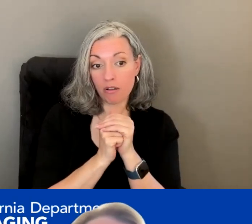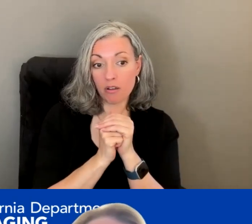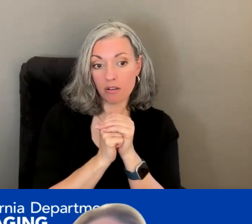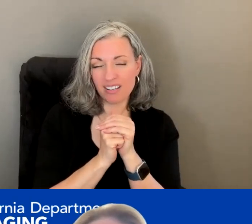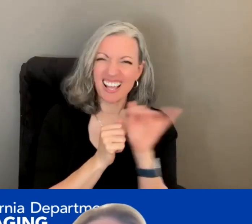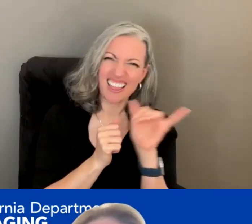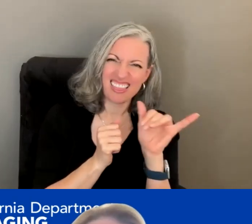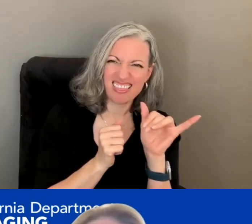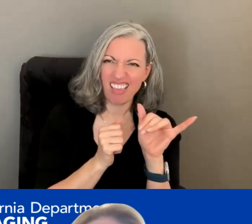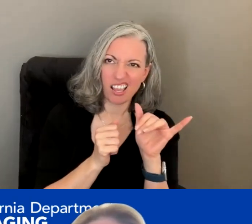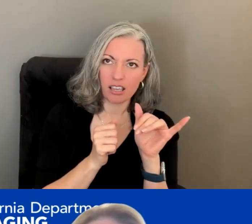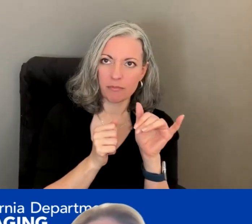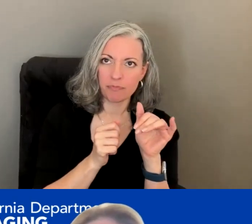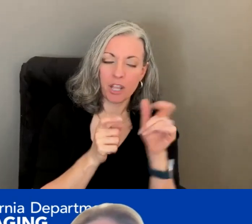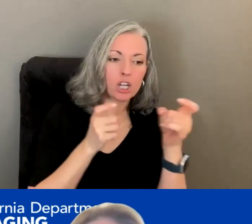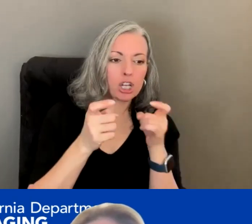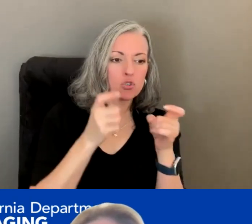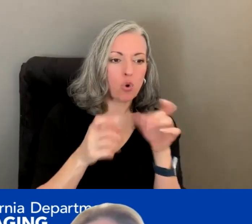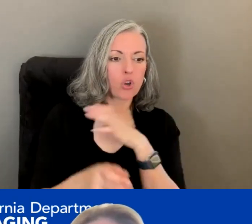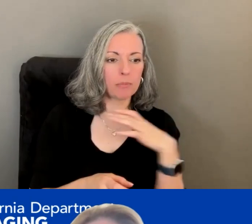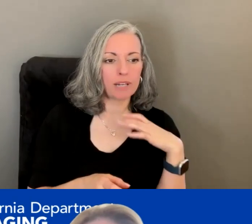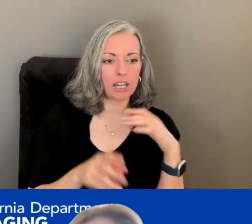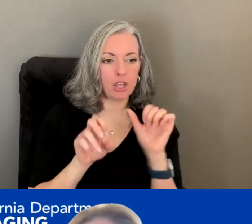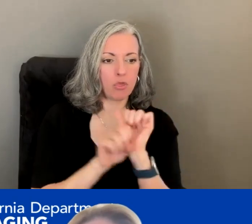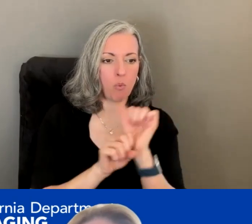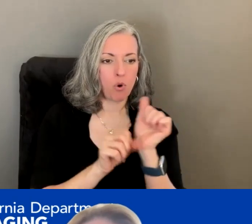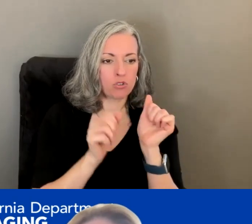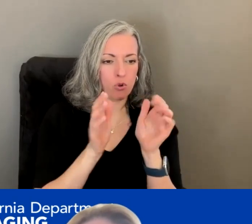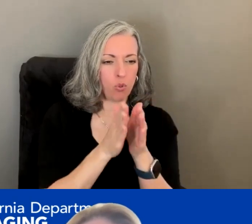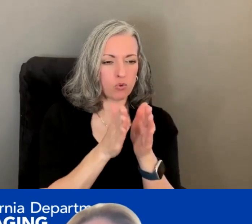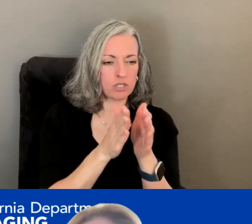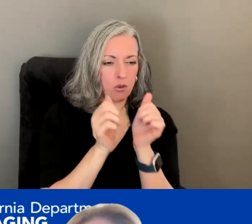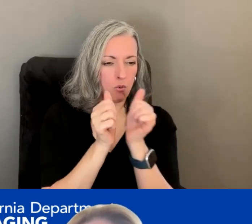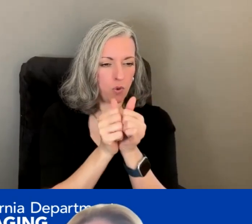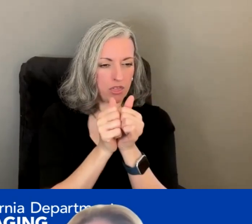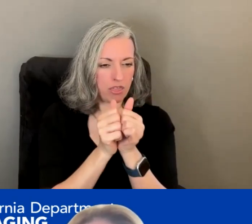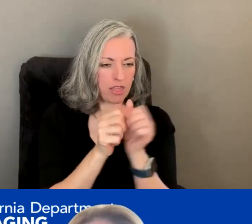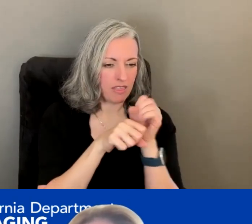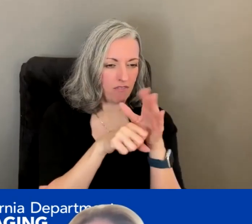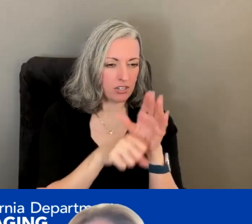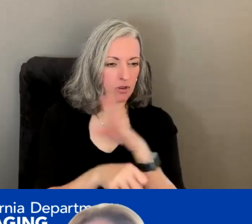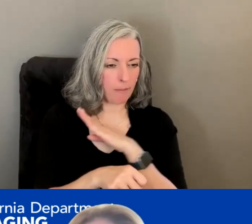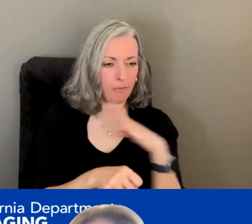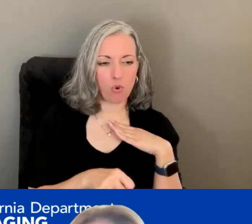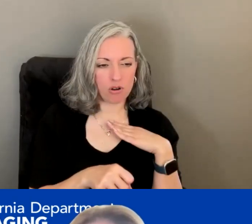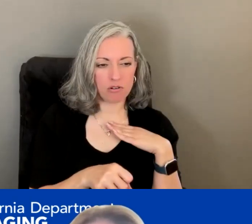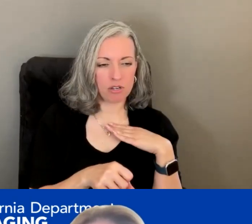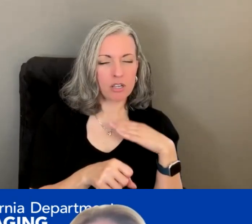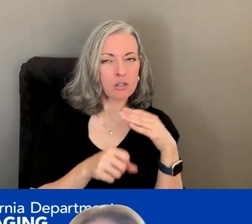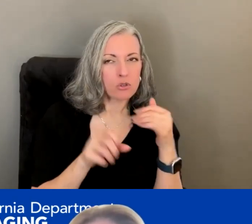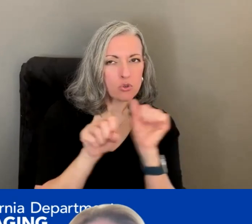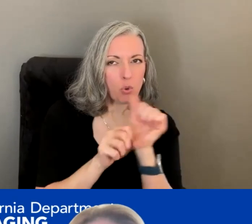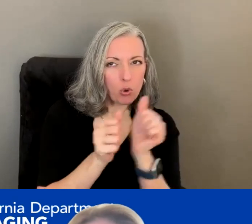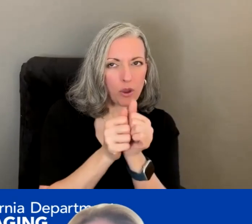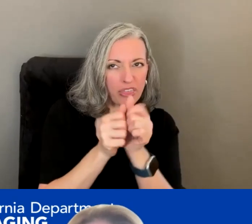almost like a steering committee that works closely with the Lived Experience Advisory Board to help frame the discussion, to work closely with them to